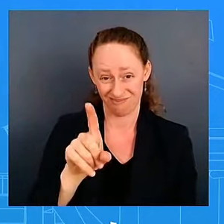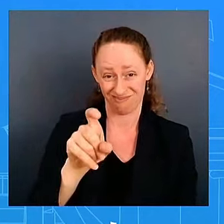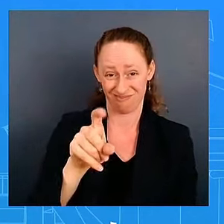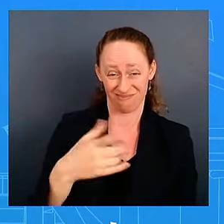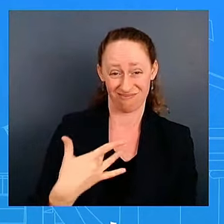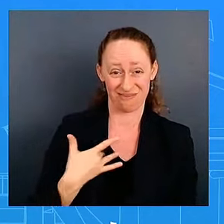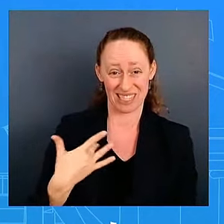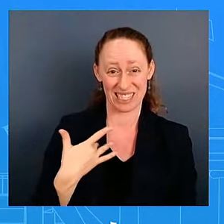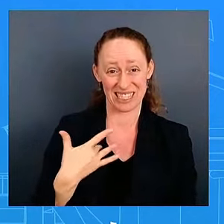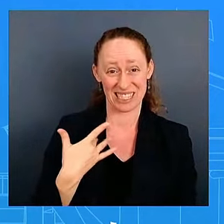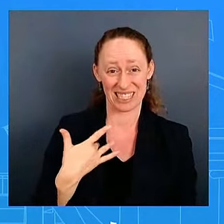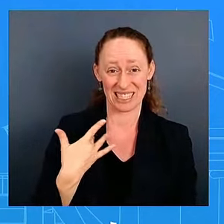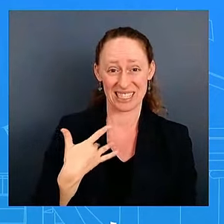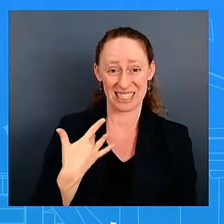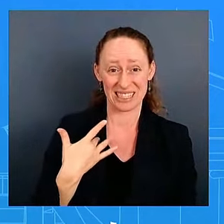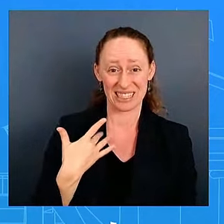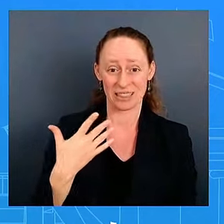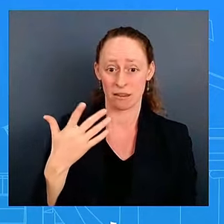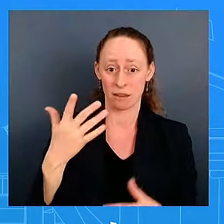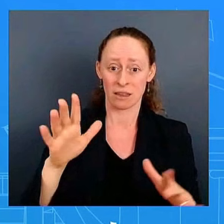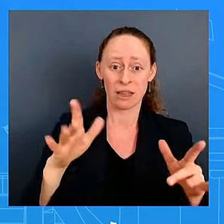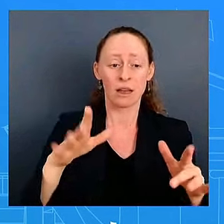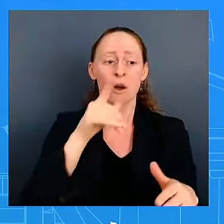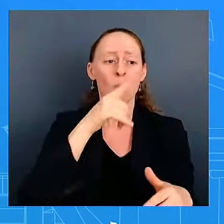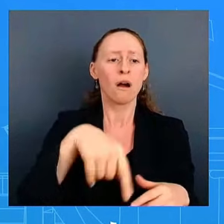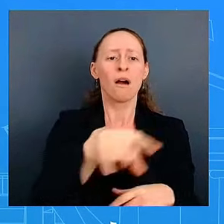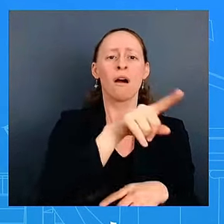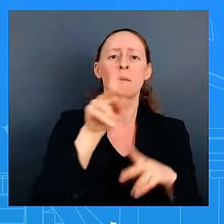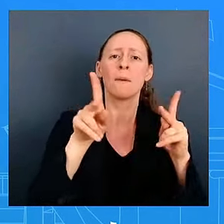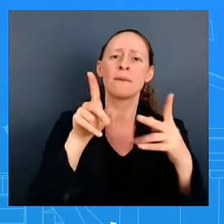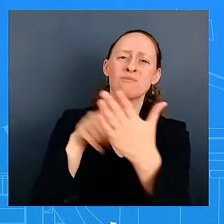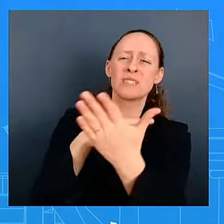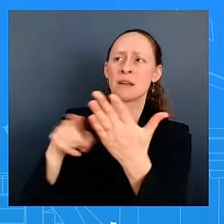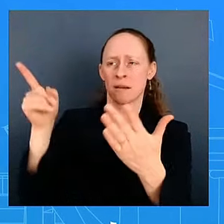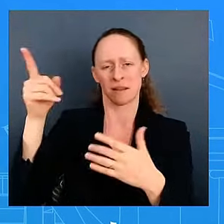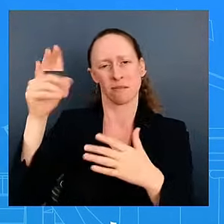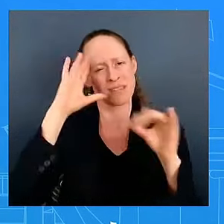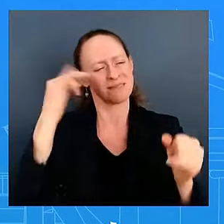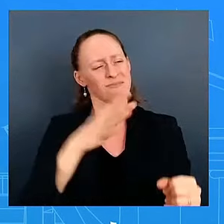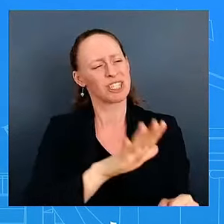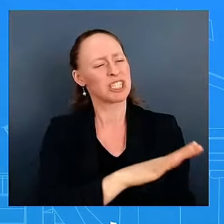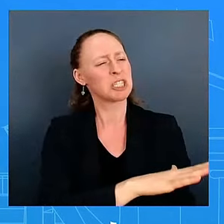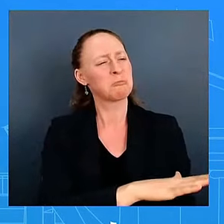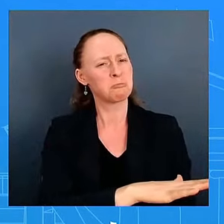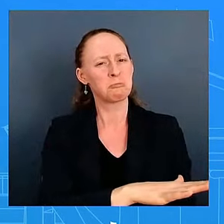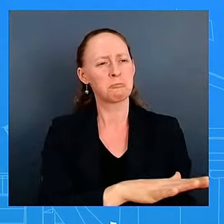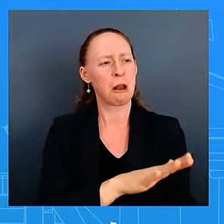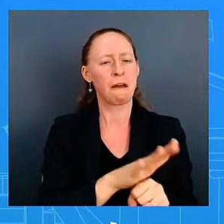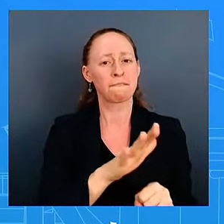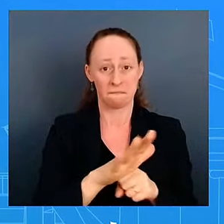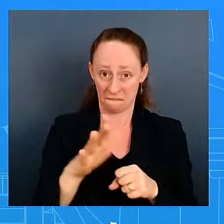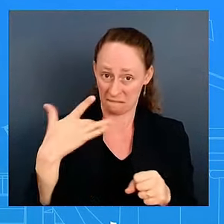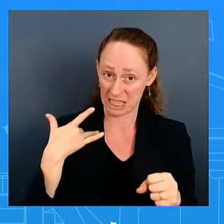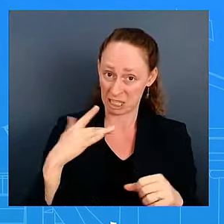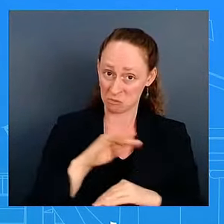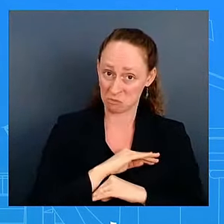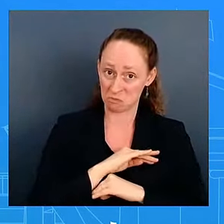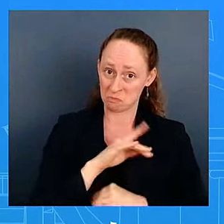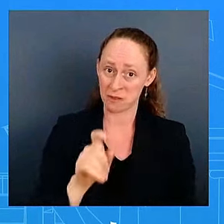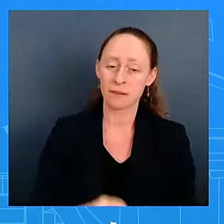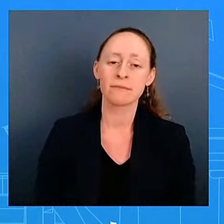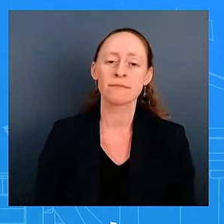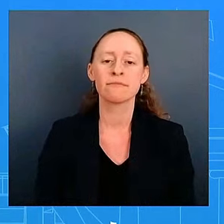you heard the president yesterday when he called into Morning Joe, did about 18 minutes of Q&A yesterday